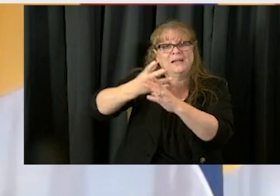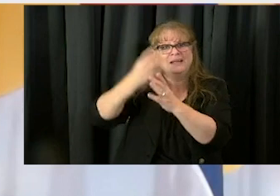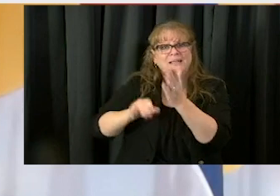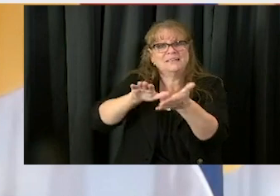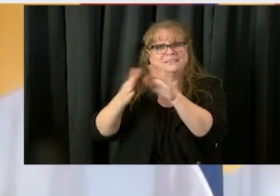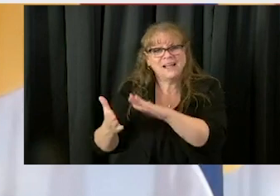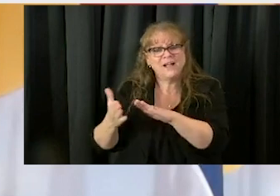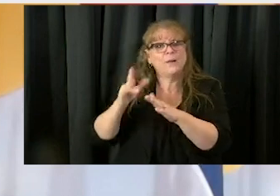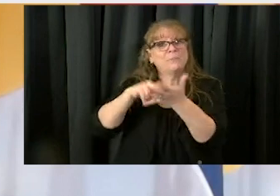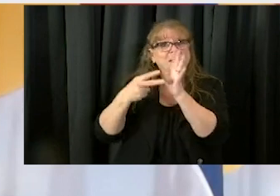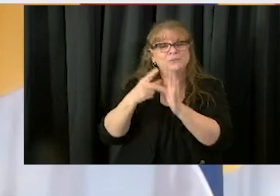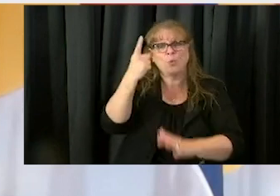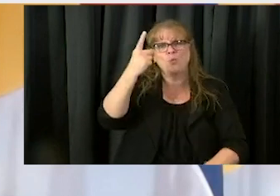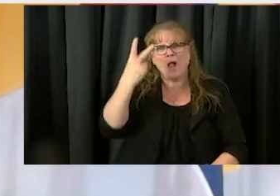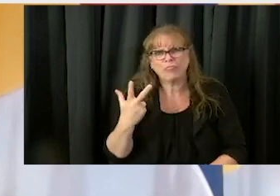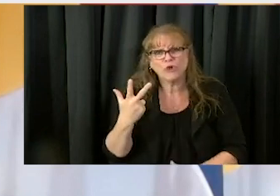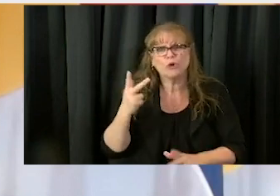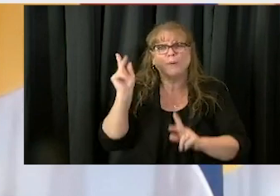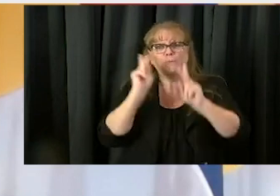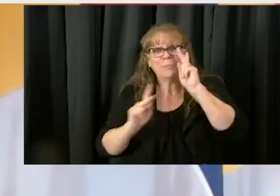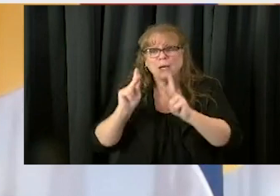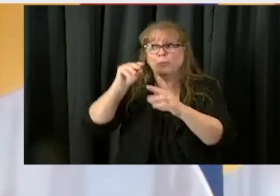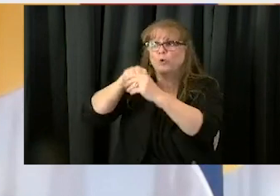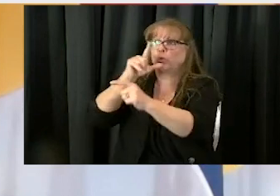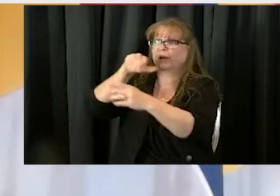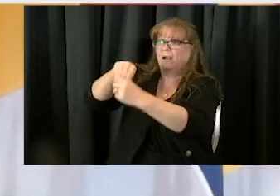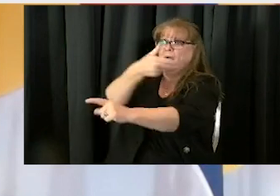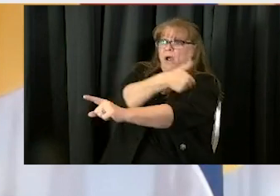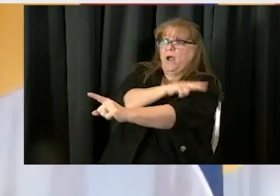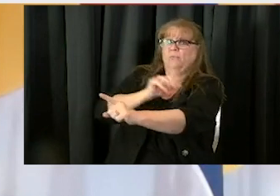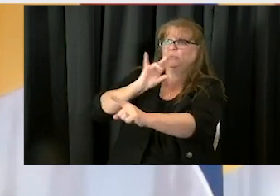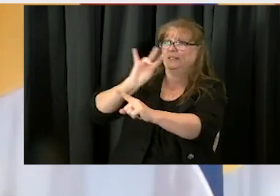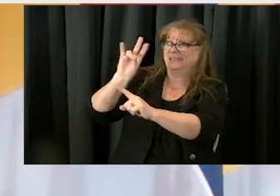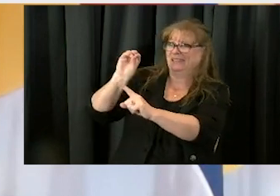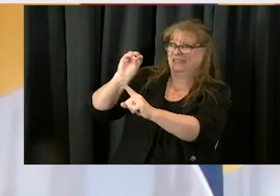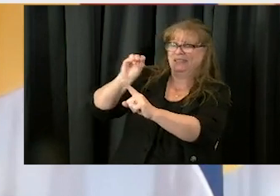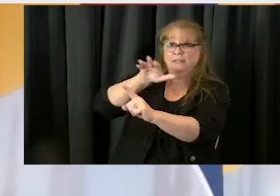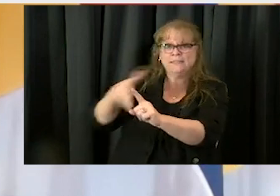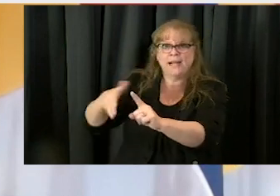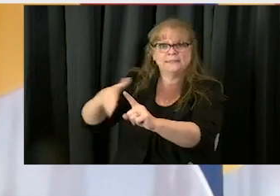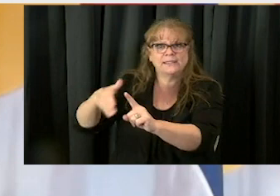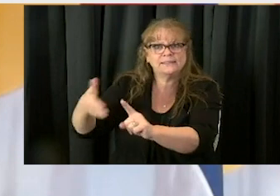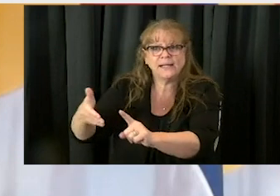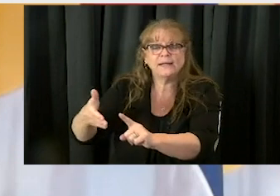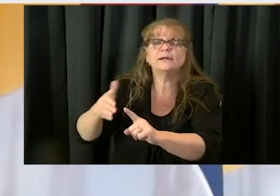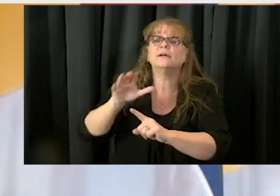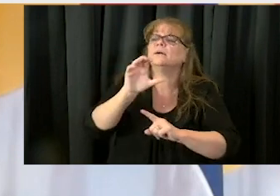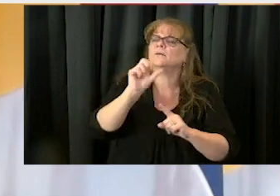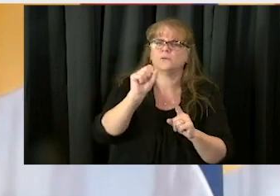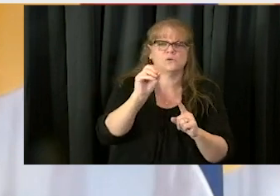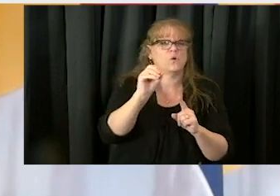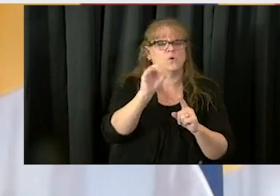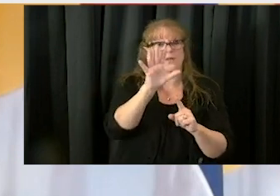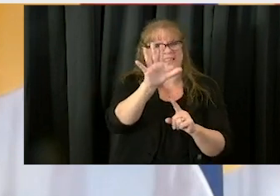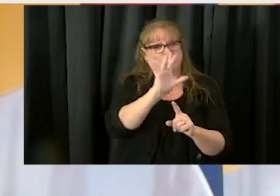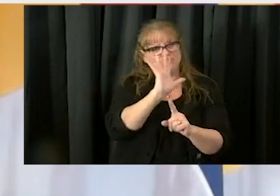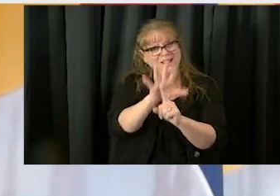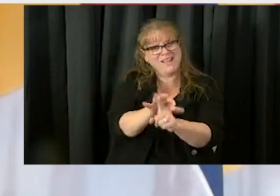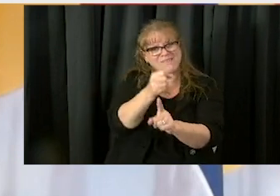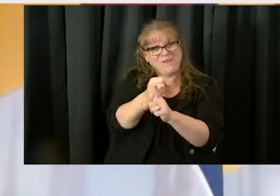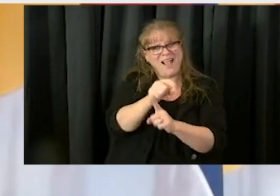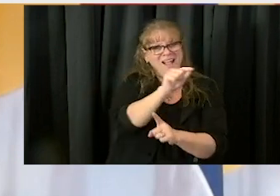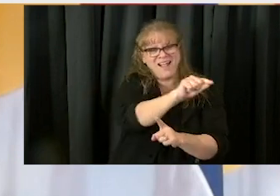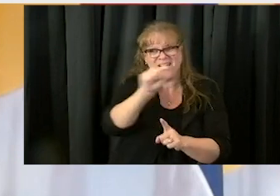to make a major impact in the death rate and the hospitalization rate of the virus by completing the program